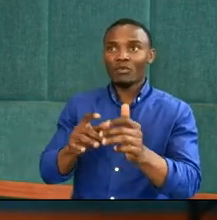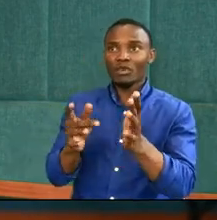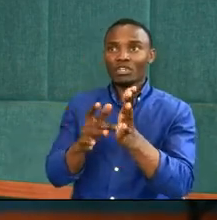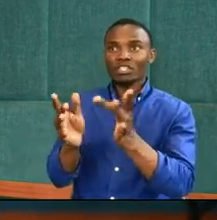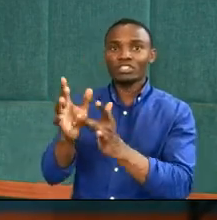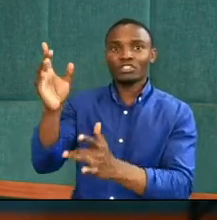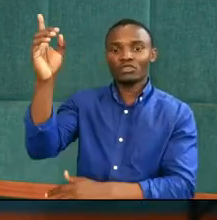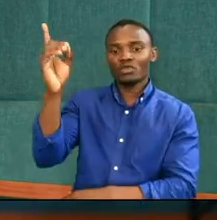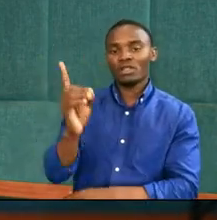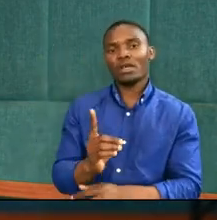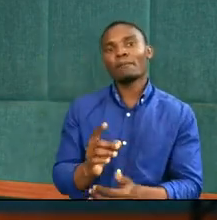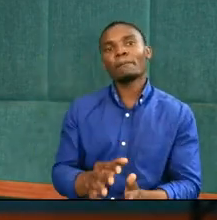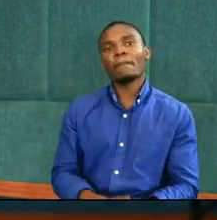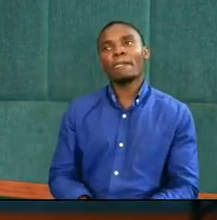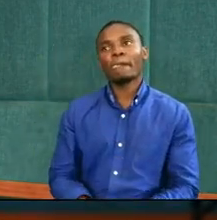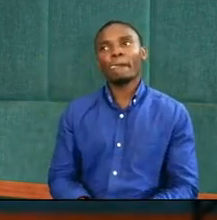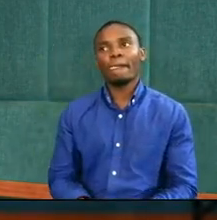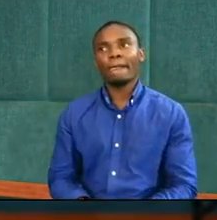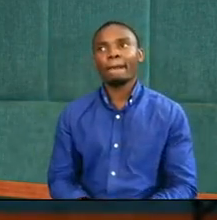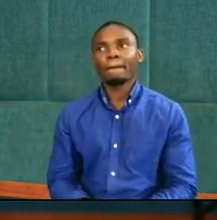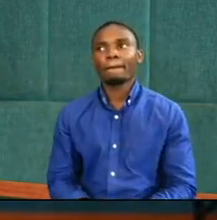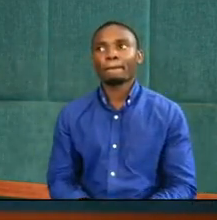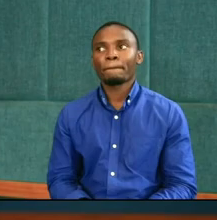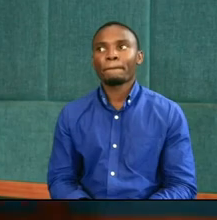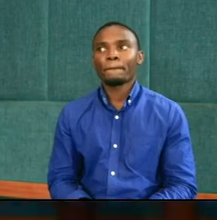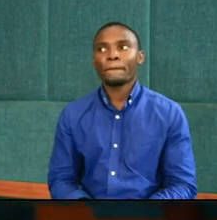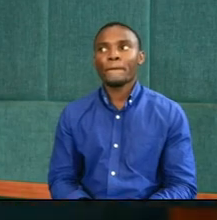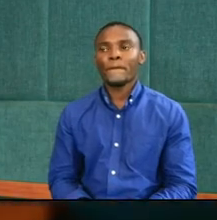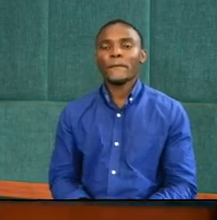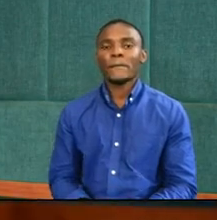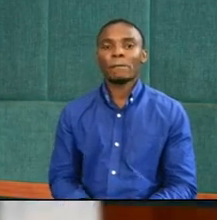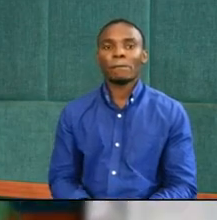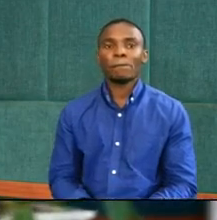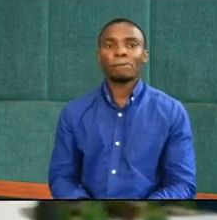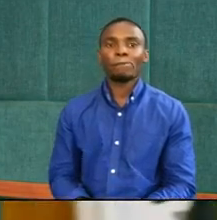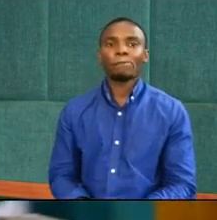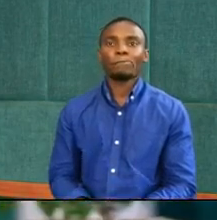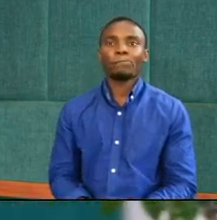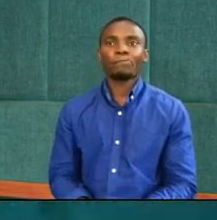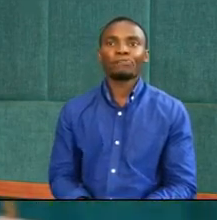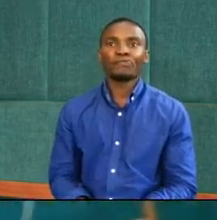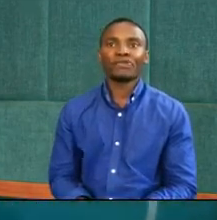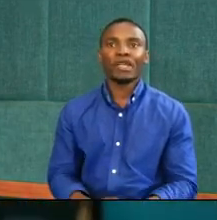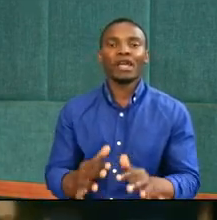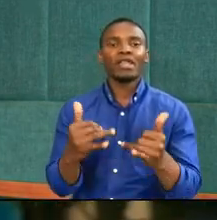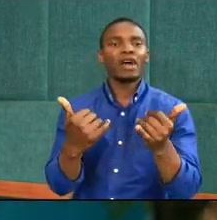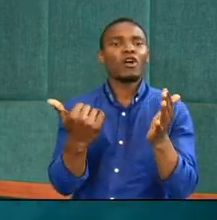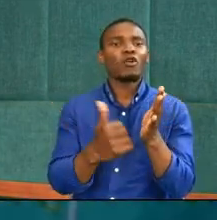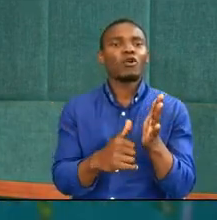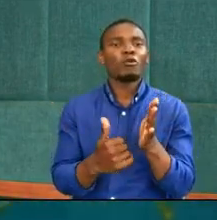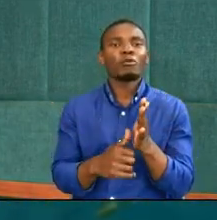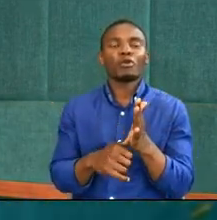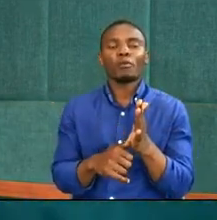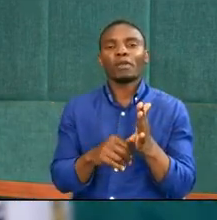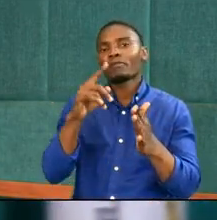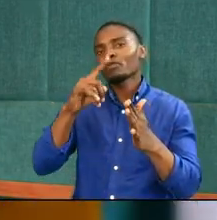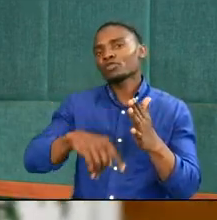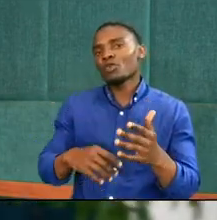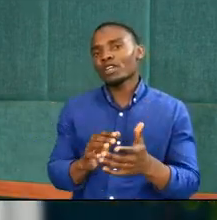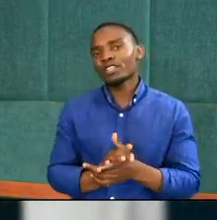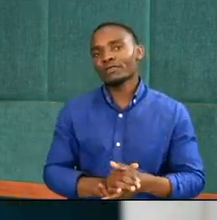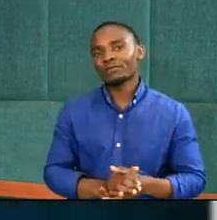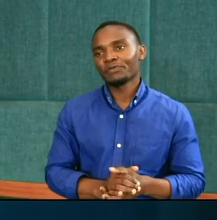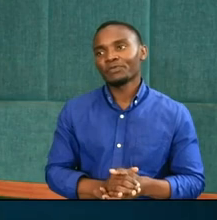his appearance. Is the church with me? So let me wrap this up then. Here's what troubles the preacher.